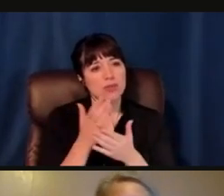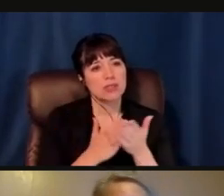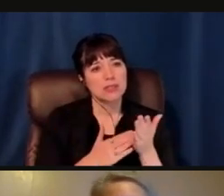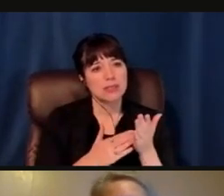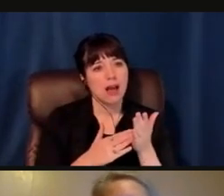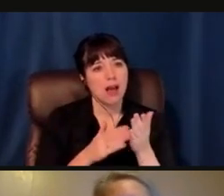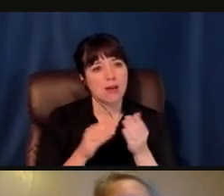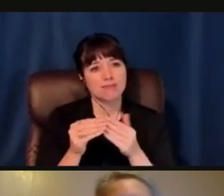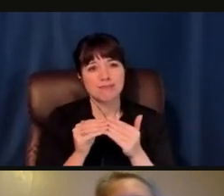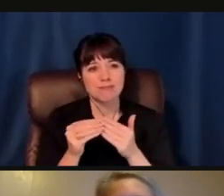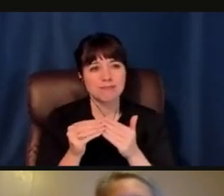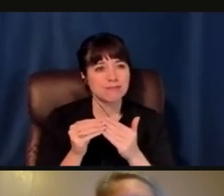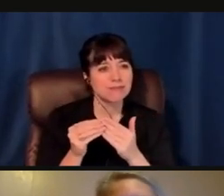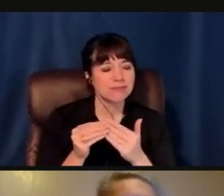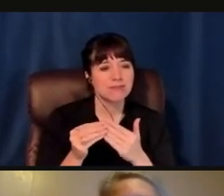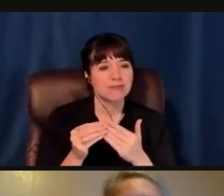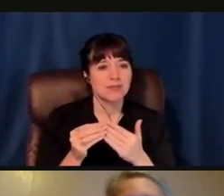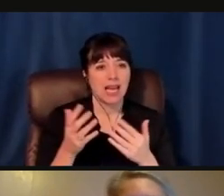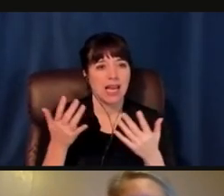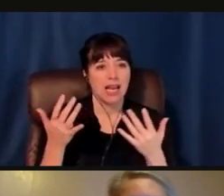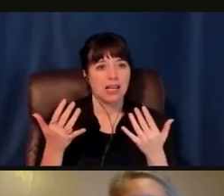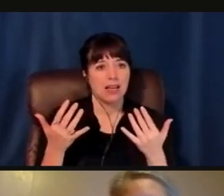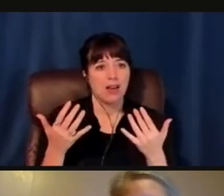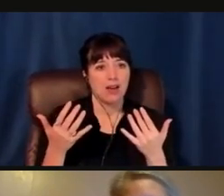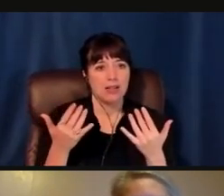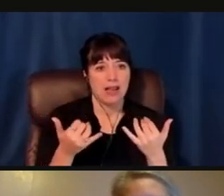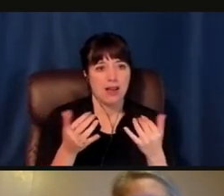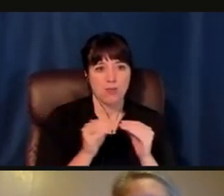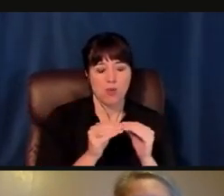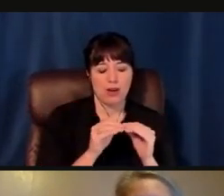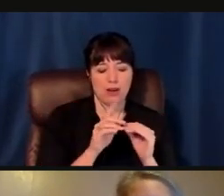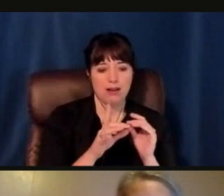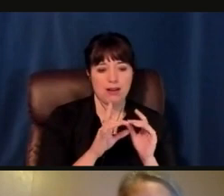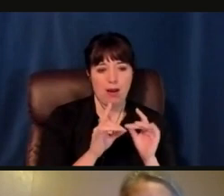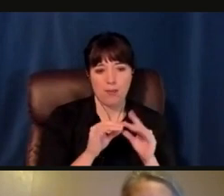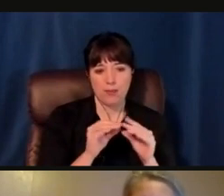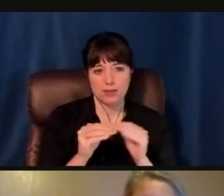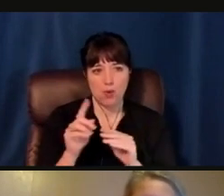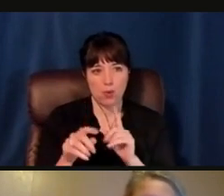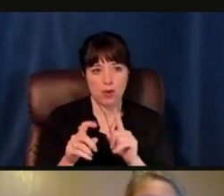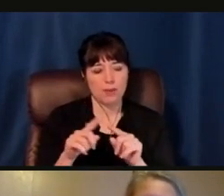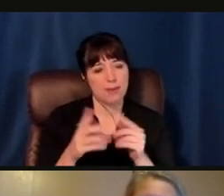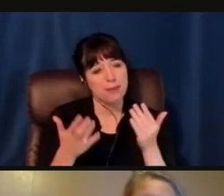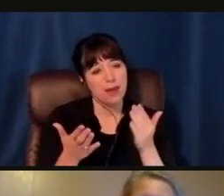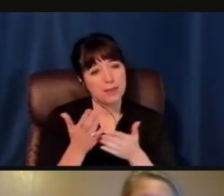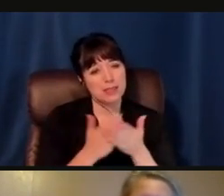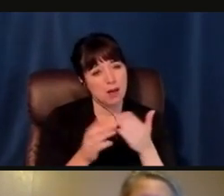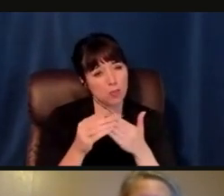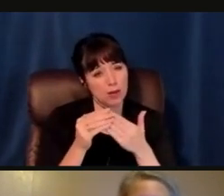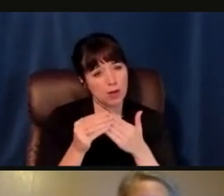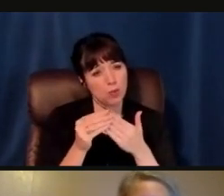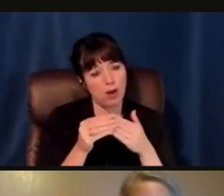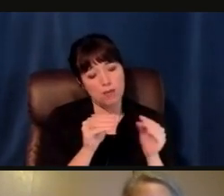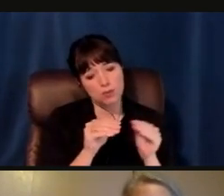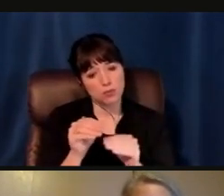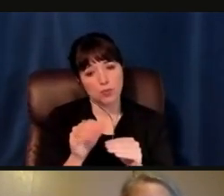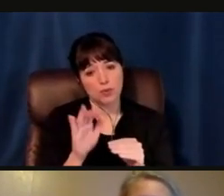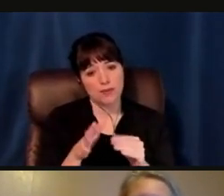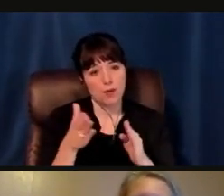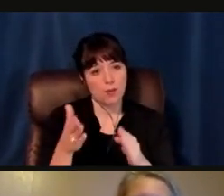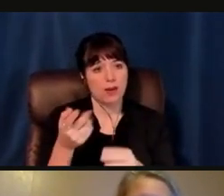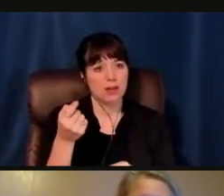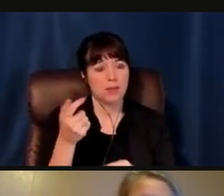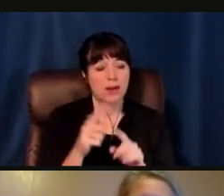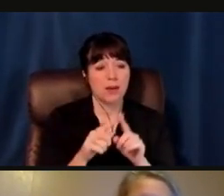wiggle room, you know, now I'm in comments more than questions, but I think there may be some wiggle room to move in that direction a bit. But, you know,